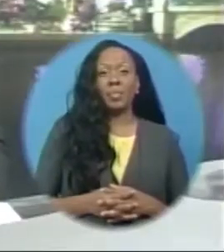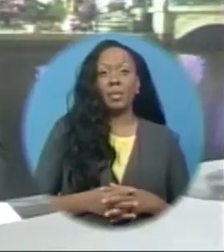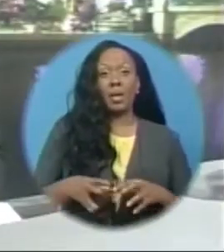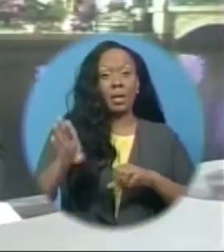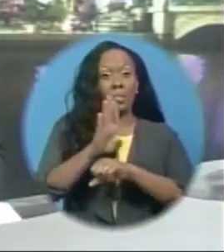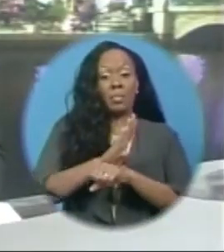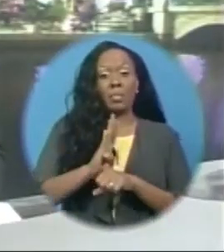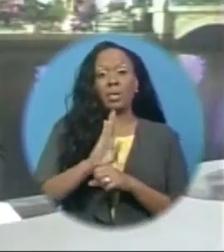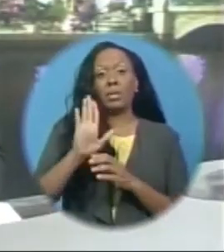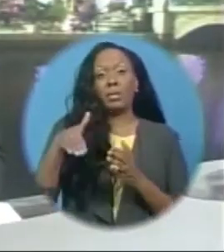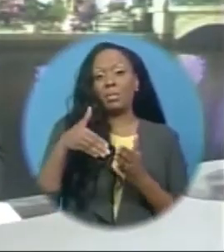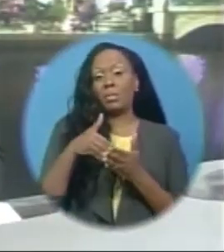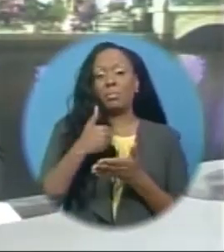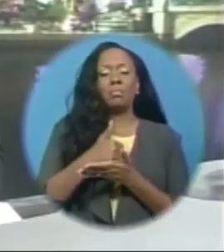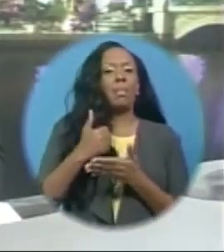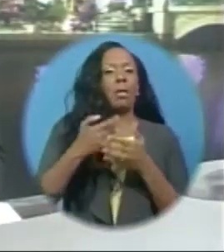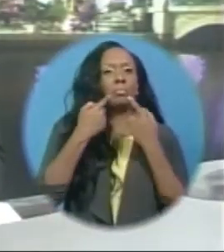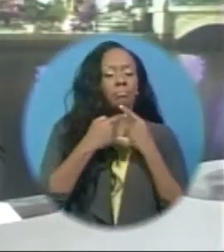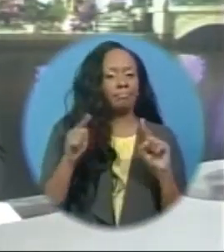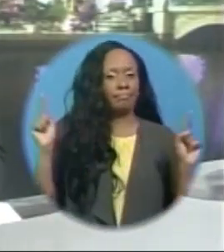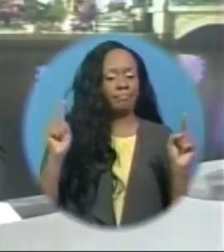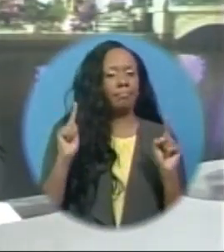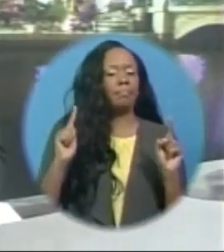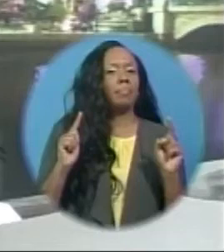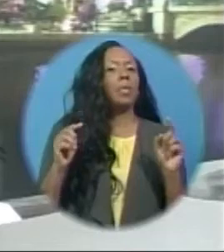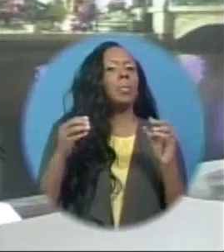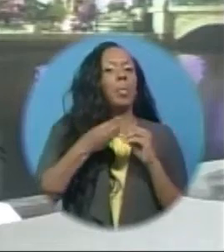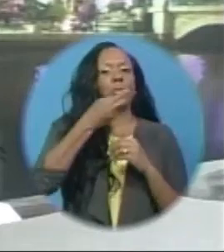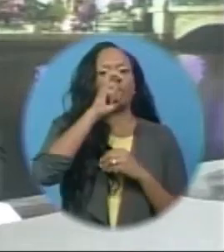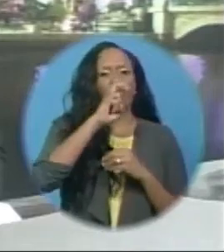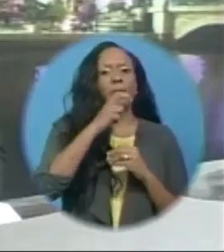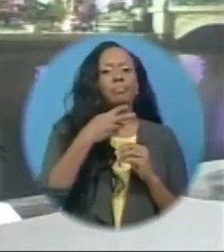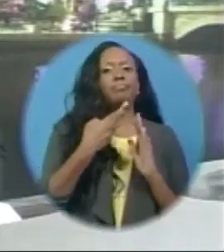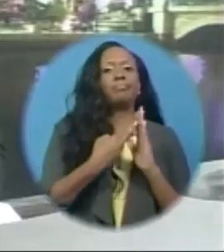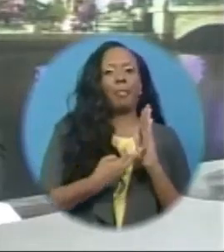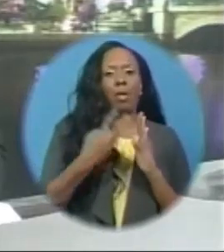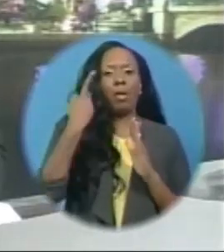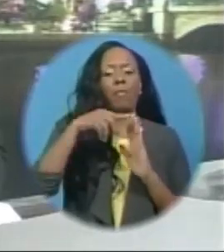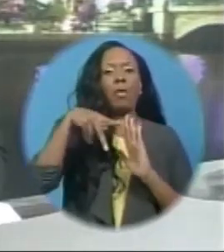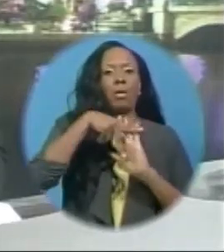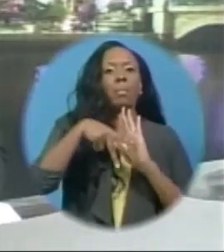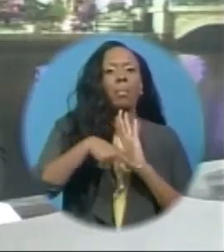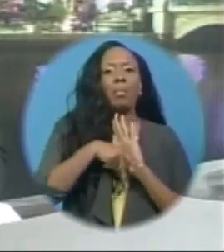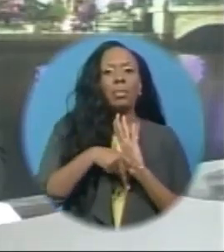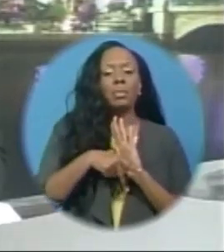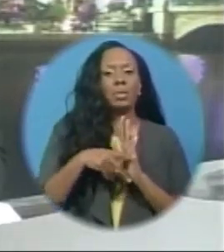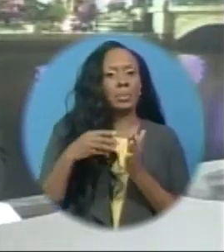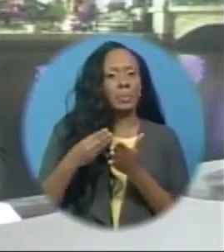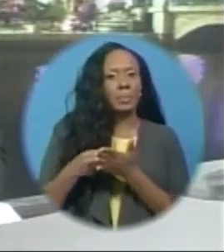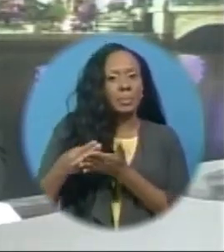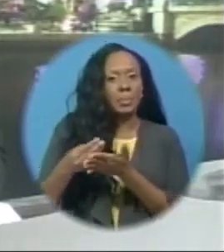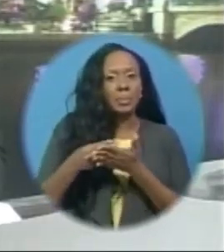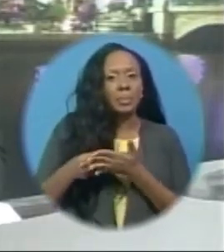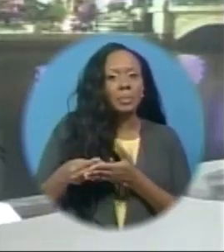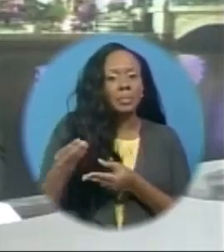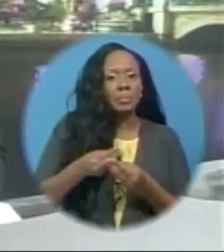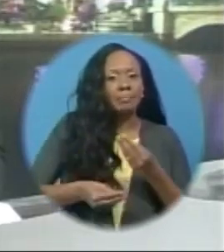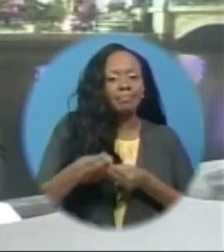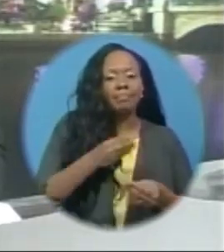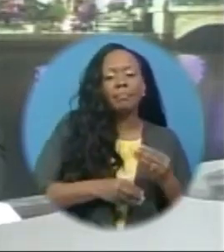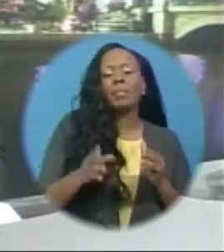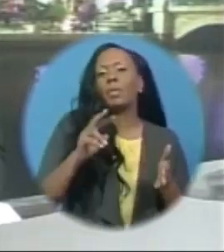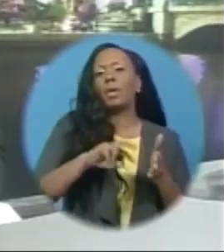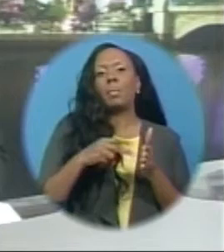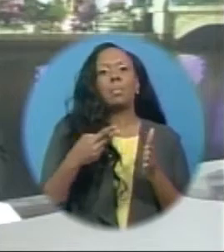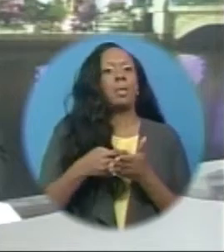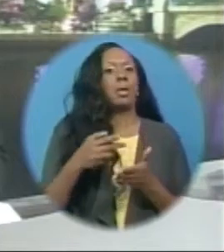The Central Bank of Barbados has announced further tightening of its monetary policy stance that will see commercial banks being required